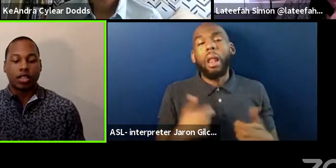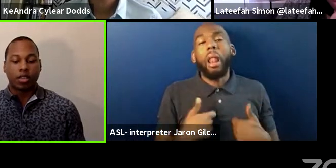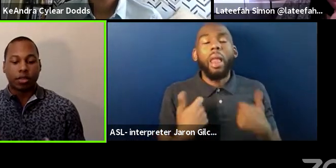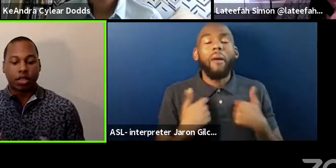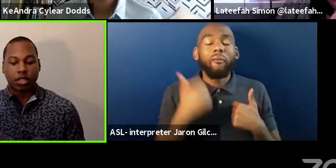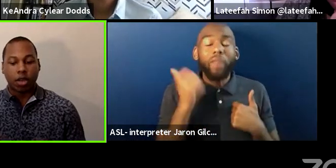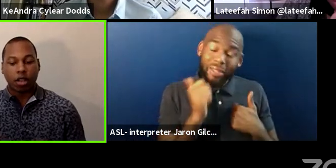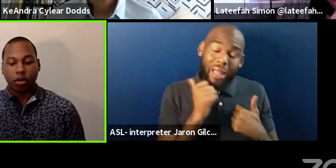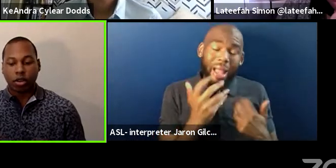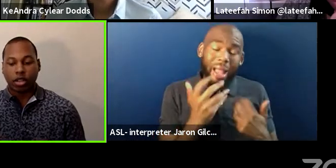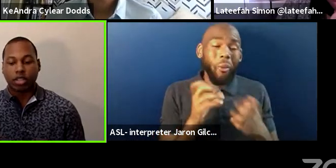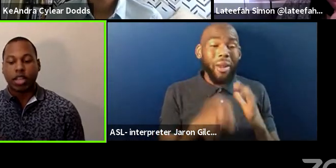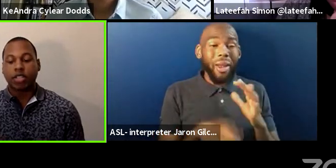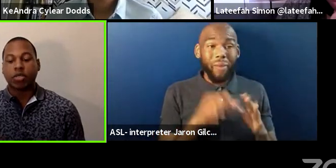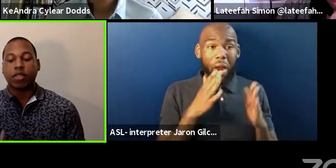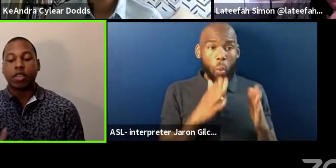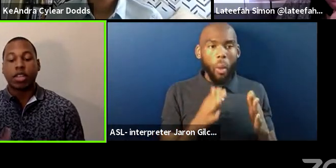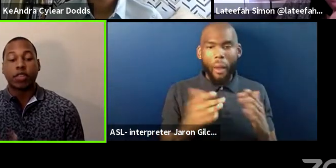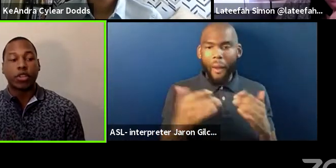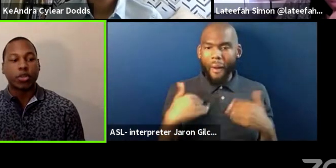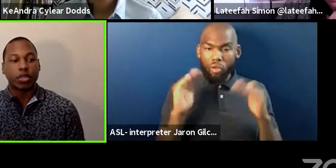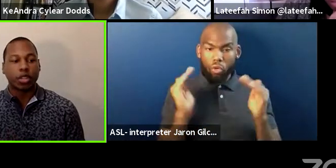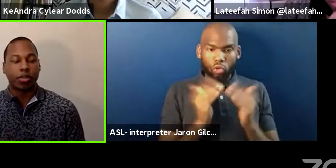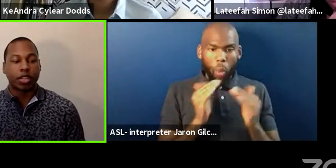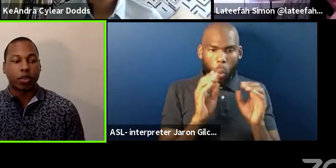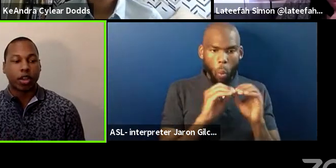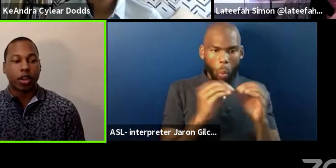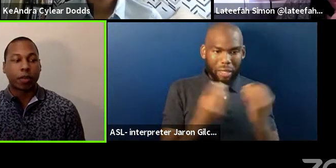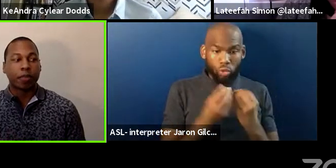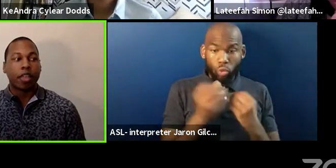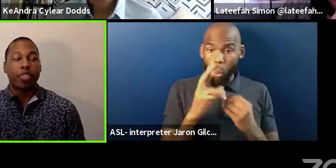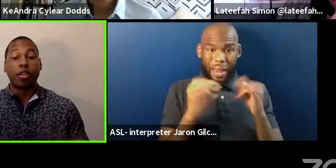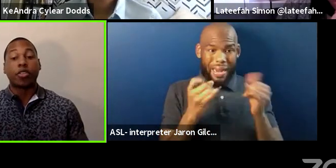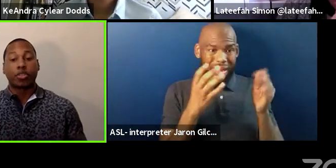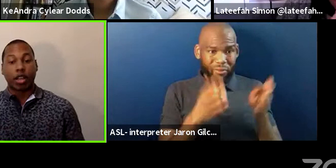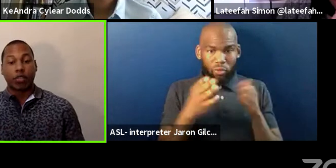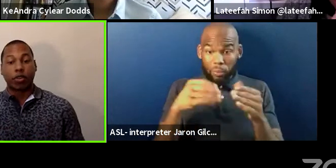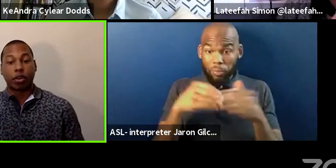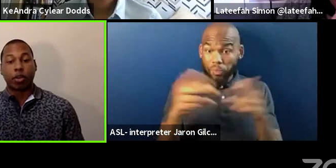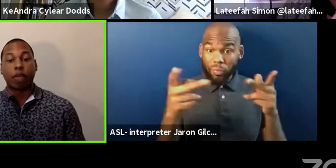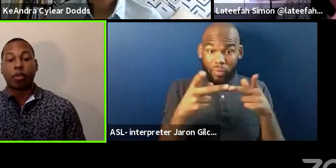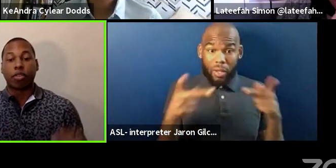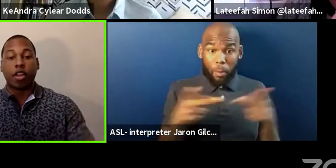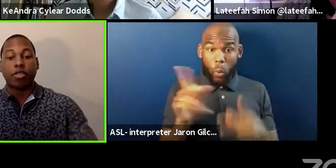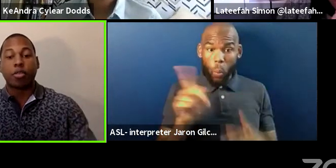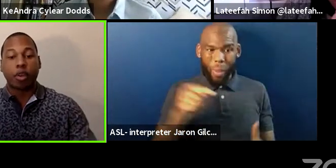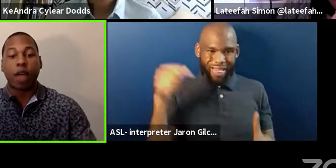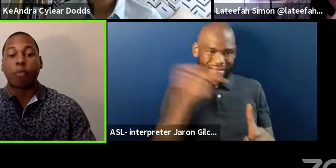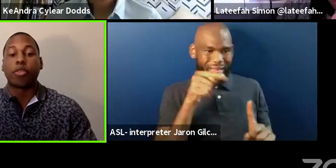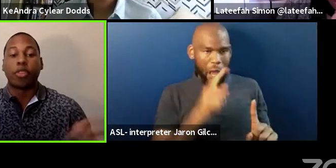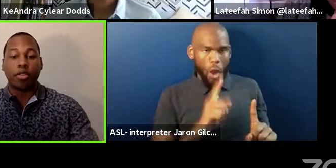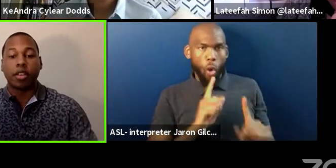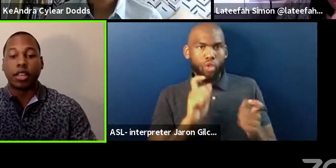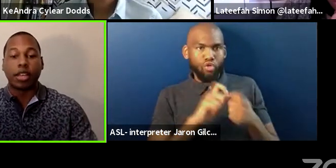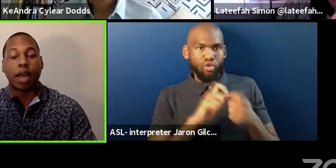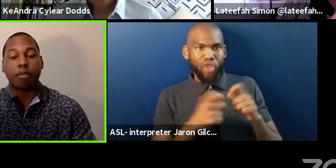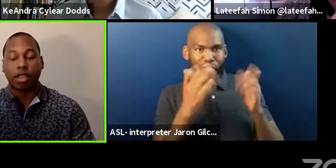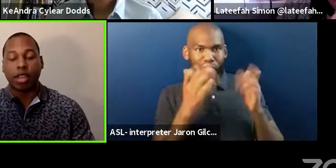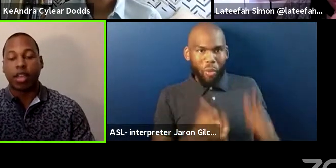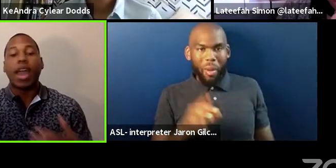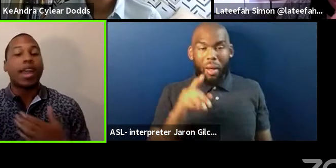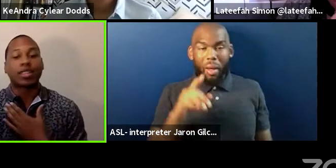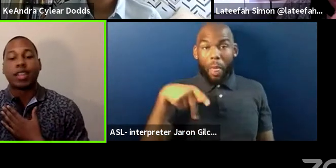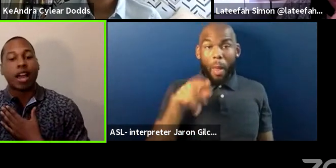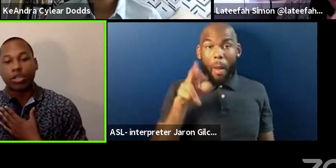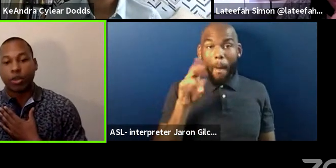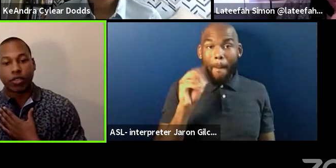to get some of these smaller organizations or even individuals in a place where they're the Transform, right? Where they're the prime, where they're the lead